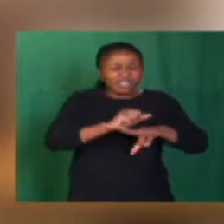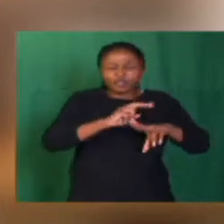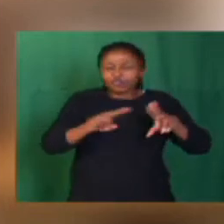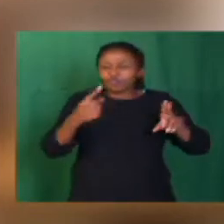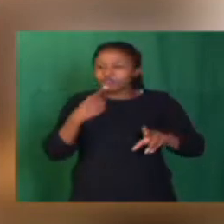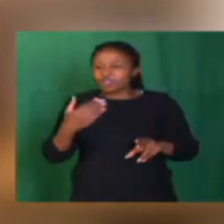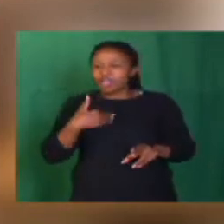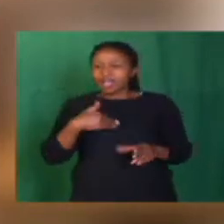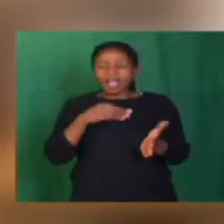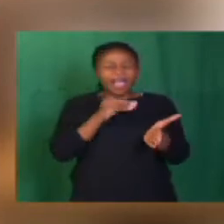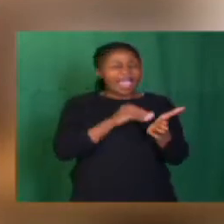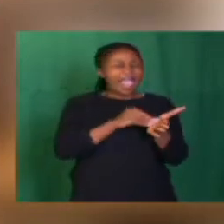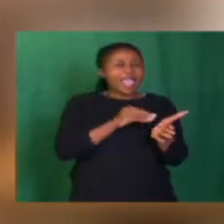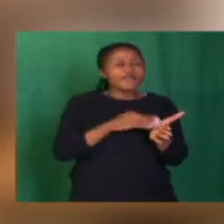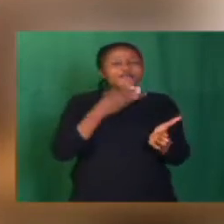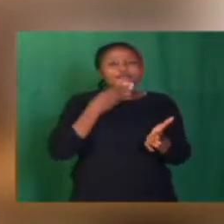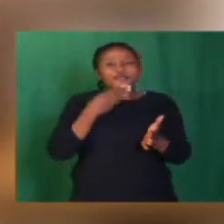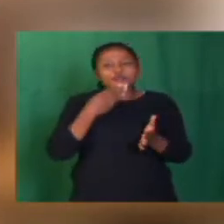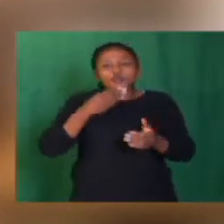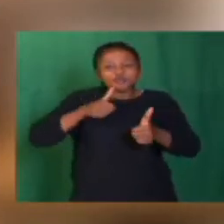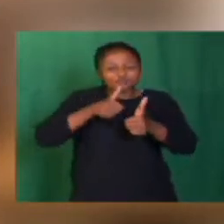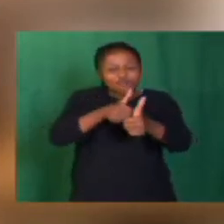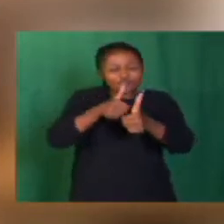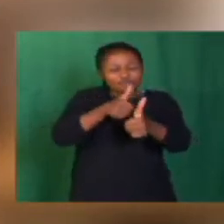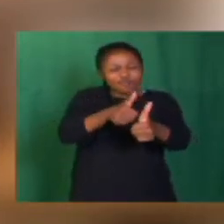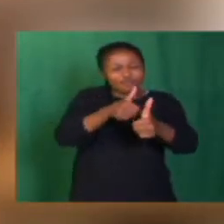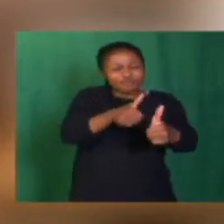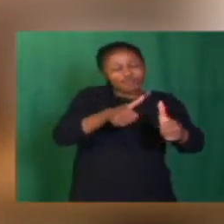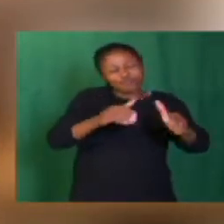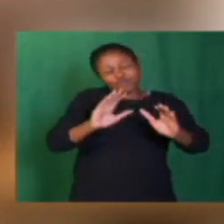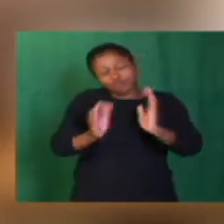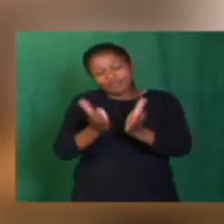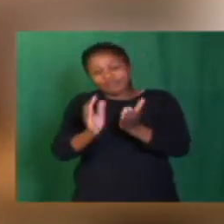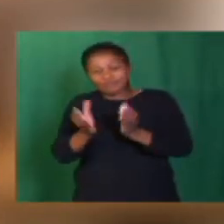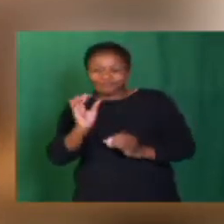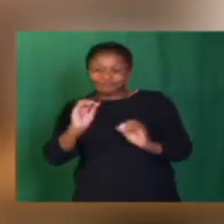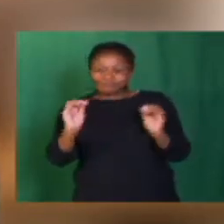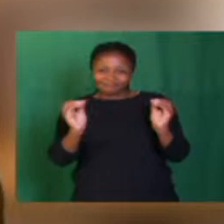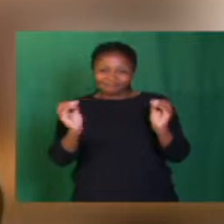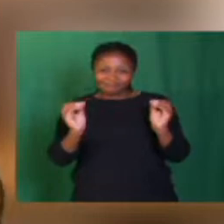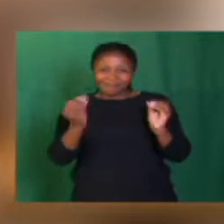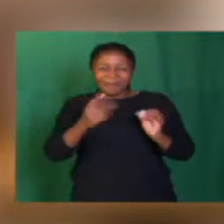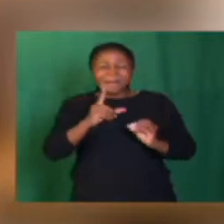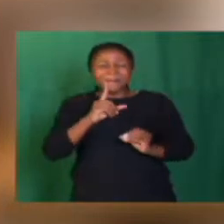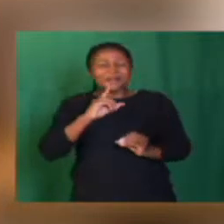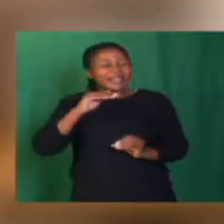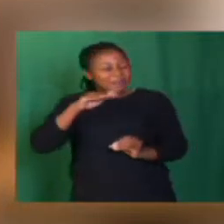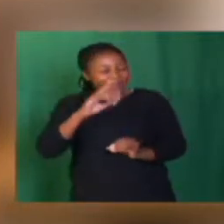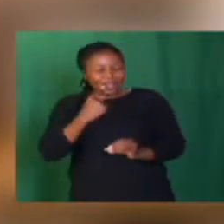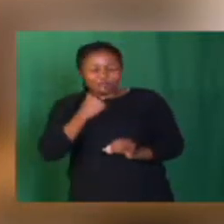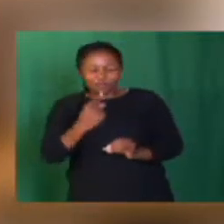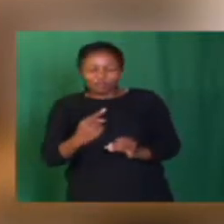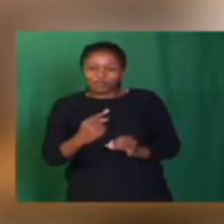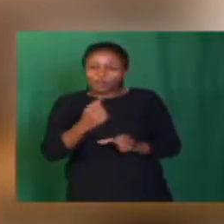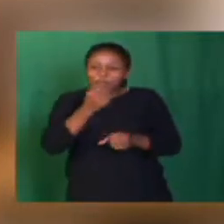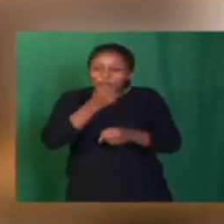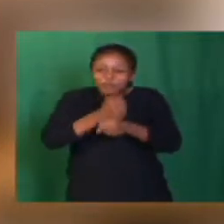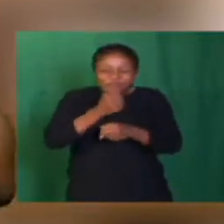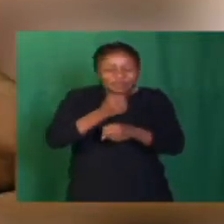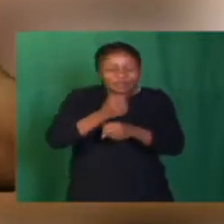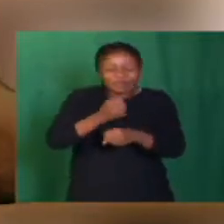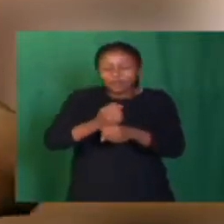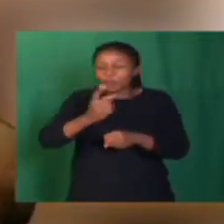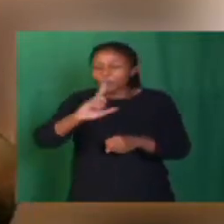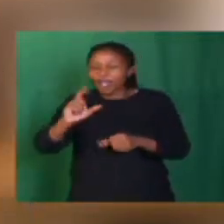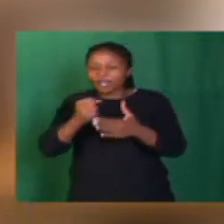That person has a role. So you are going to address that person with the role that they play to show that you are a person who is an